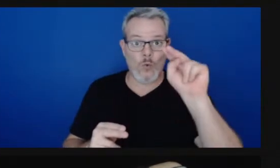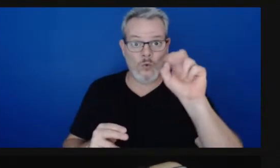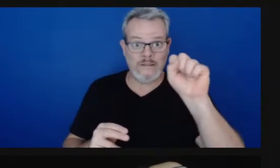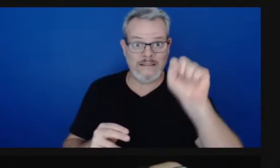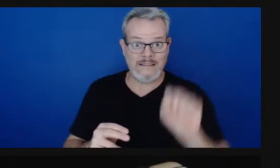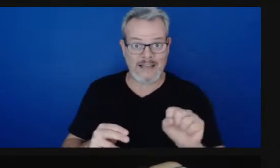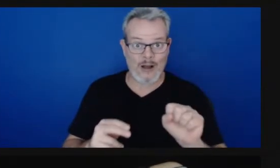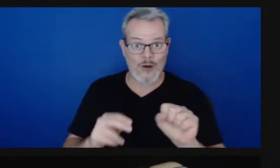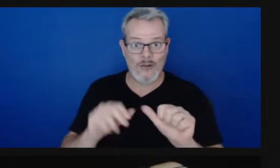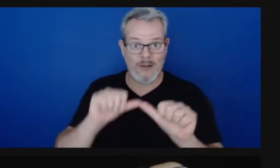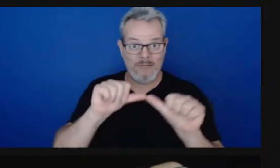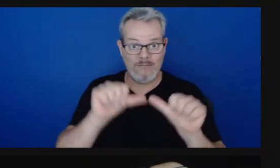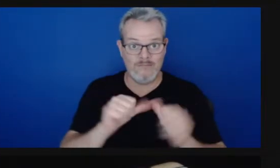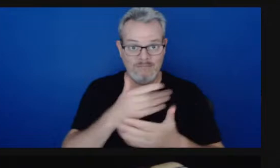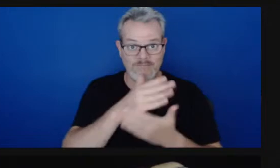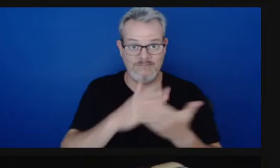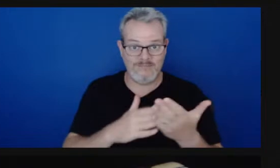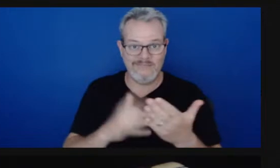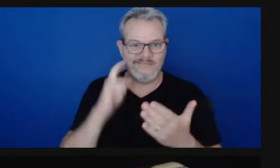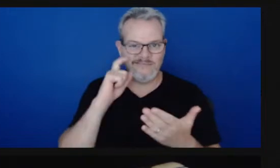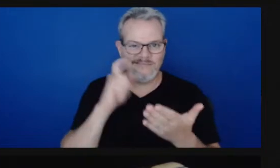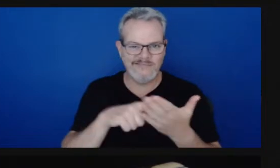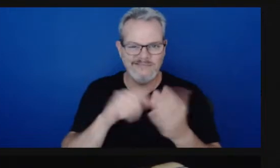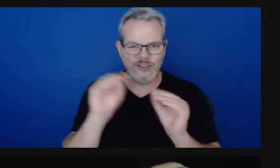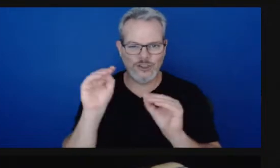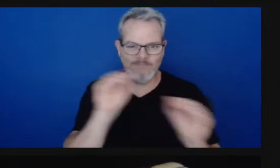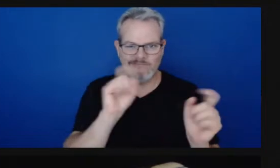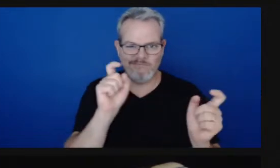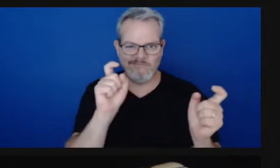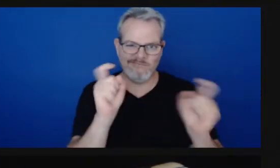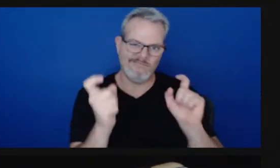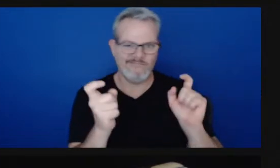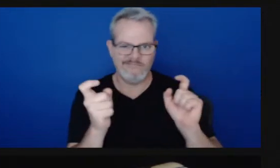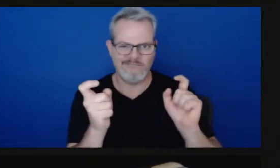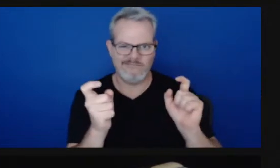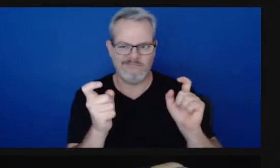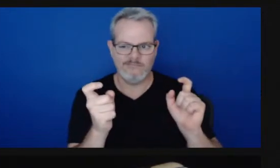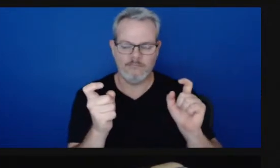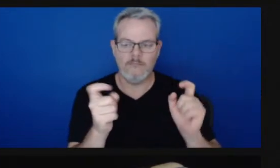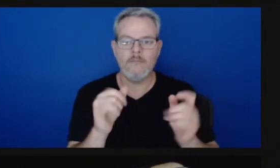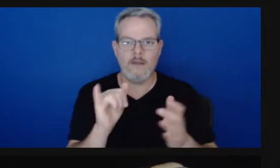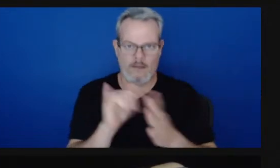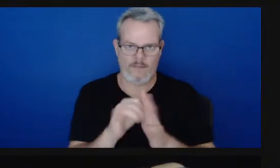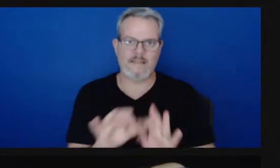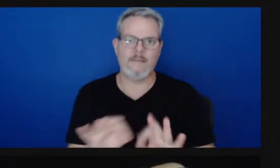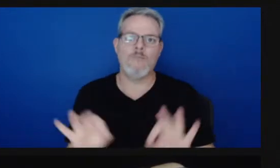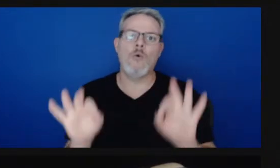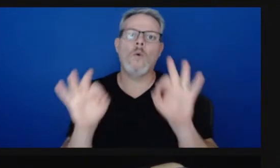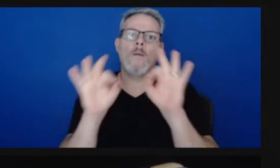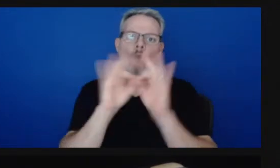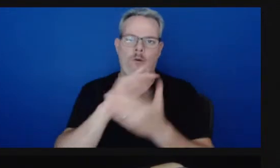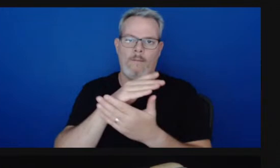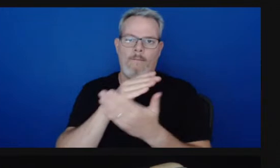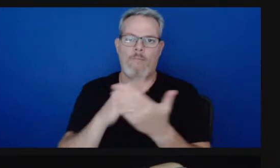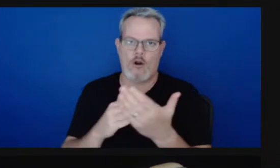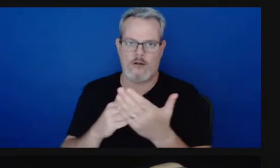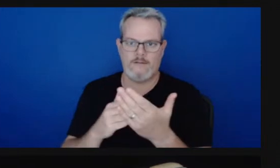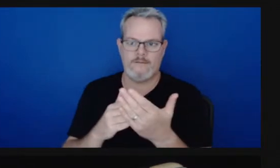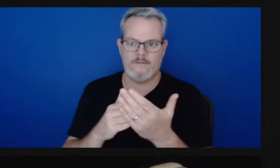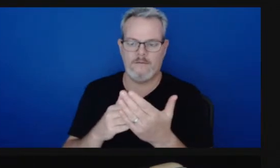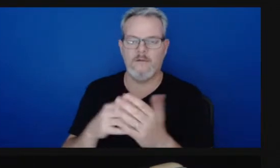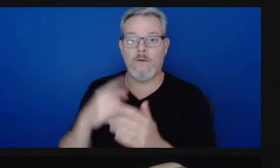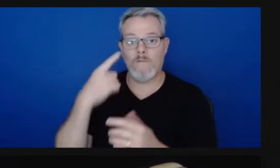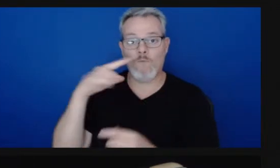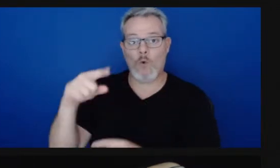now finally turning back to the south. So the summit's becoming the more important player for these stations, Halemaumau once